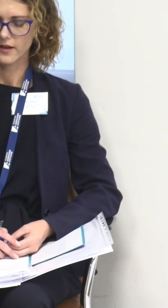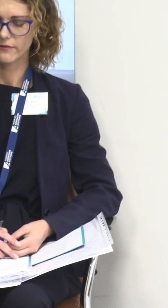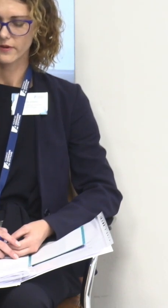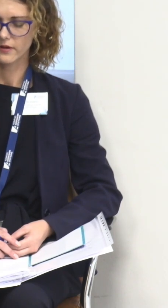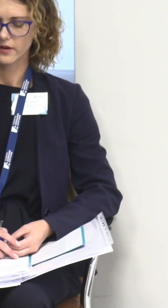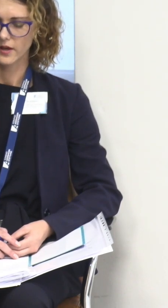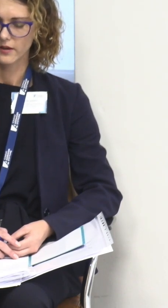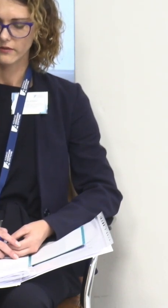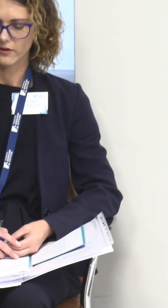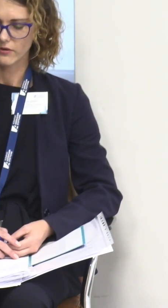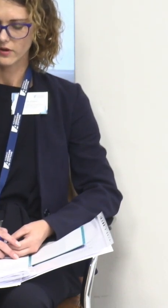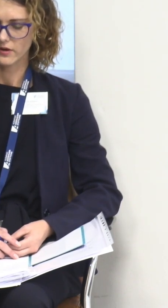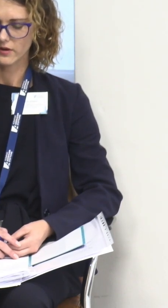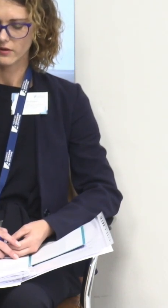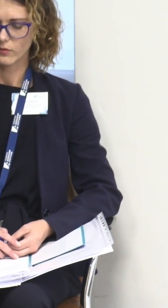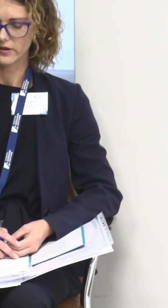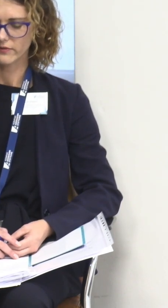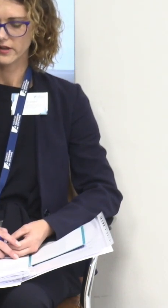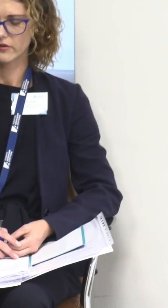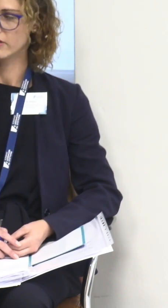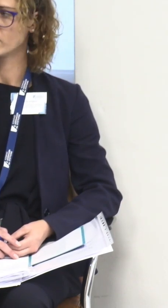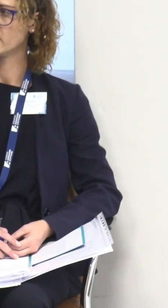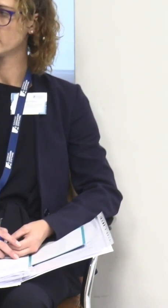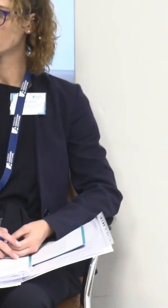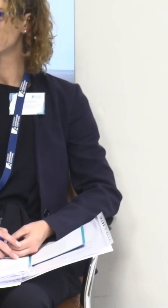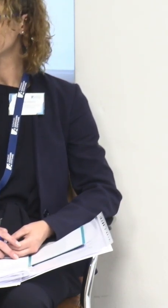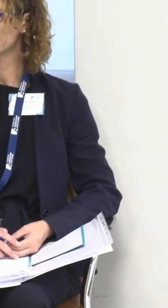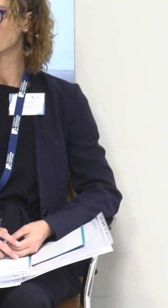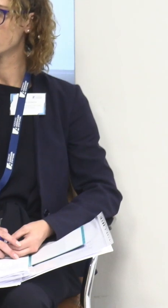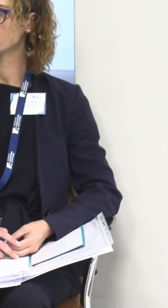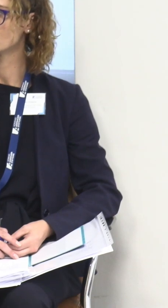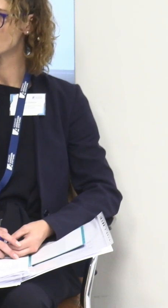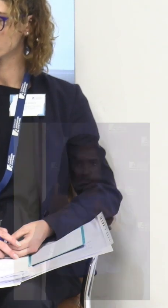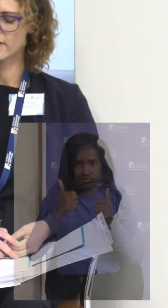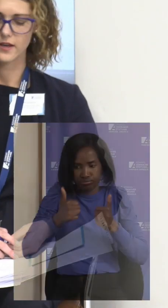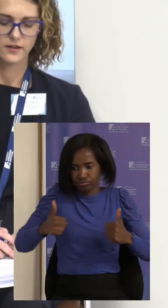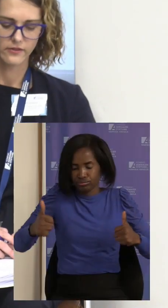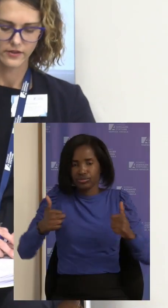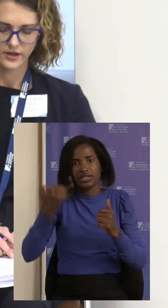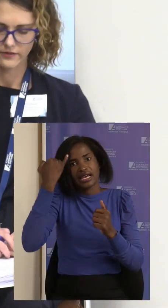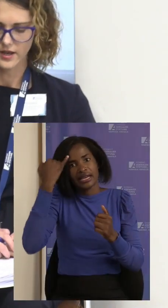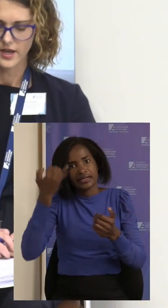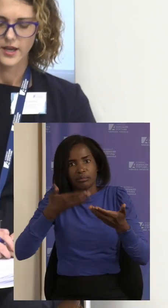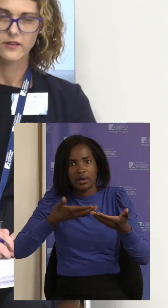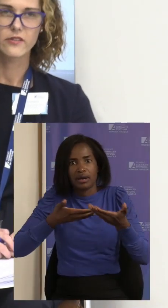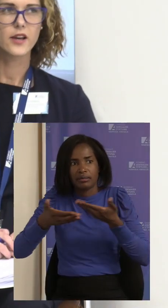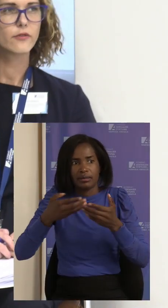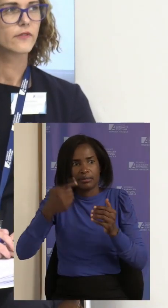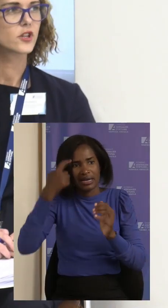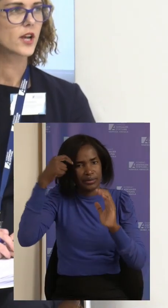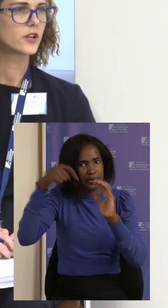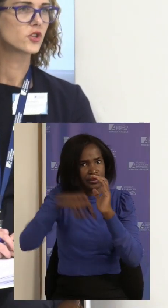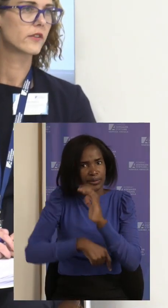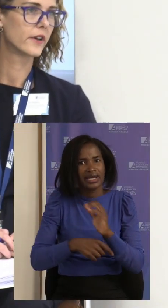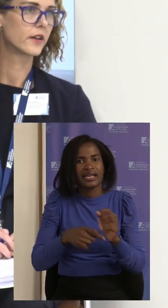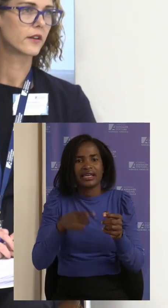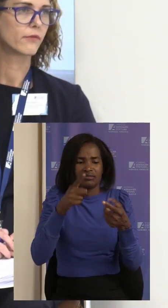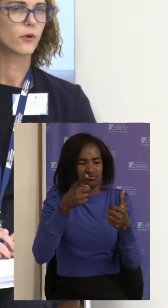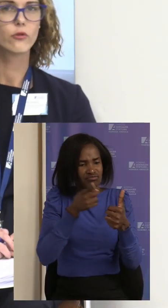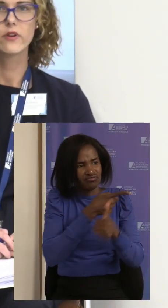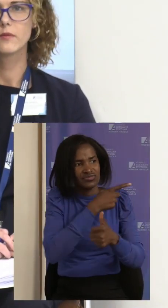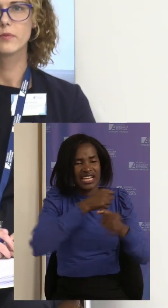have so wonderfully agreed to be here with us tonight and share their insights. And aside from the challenges that